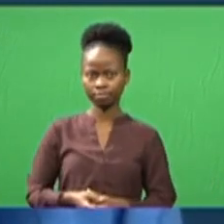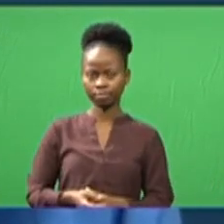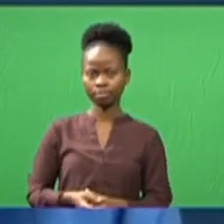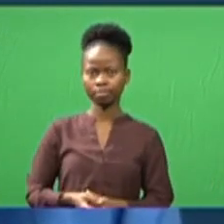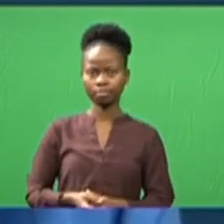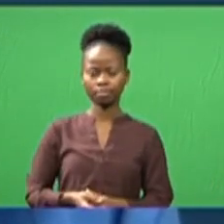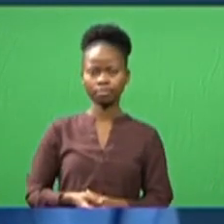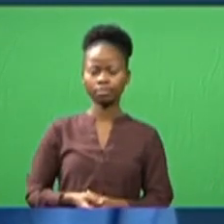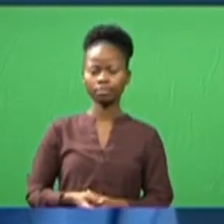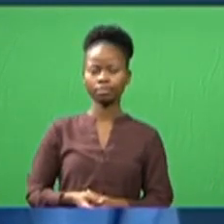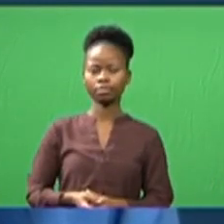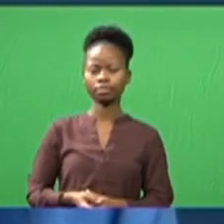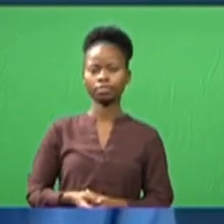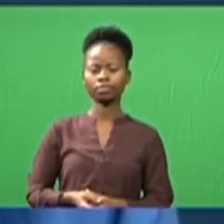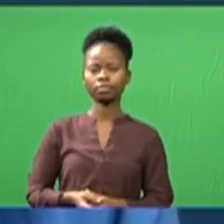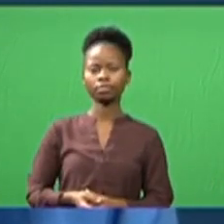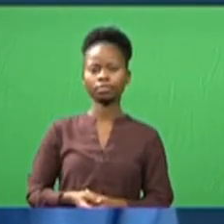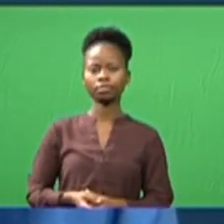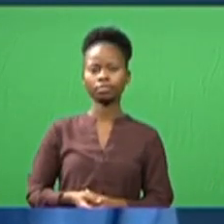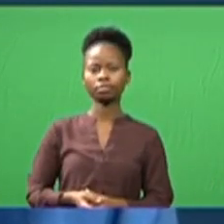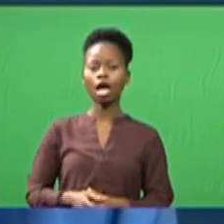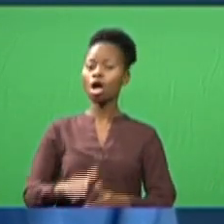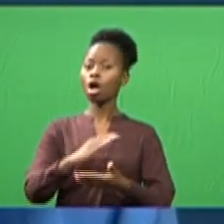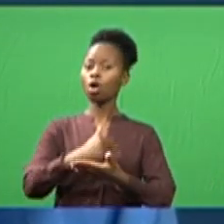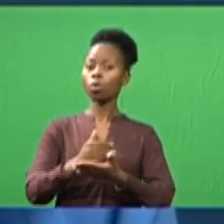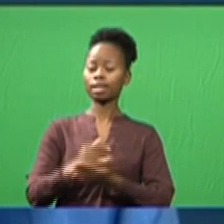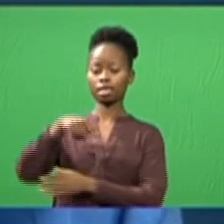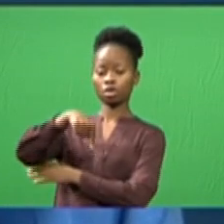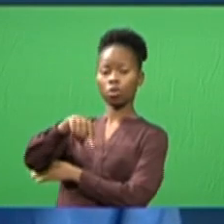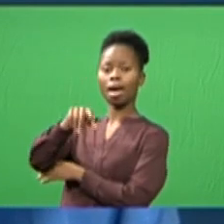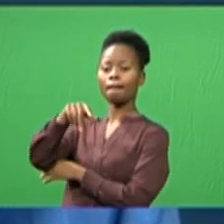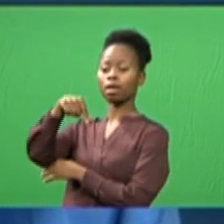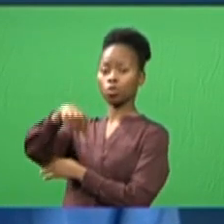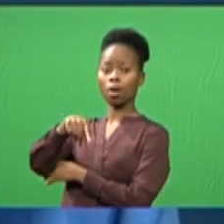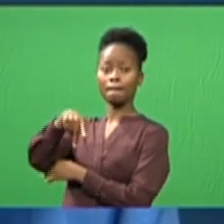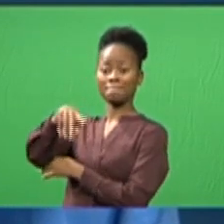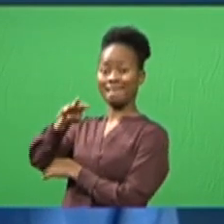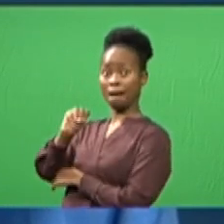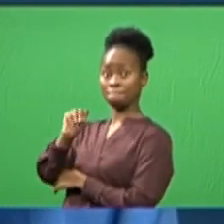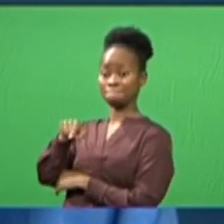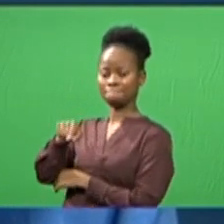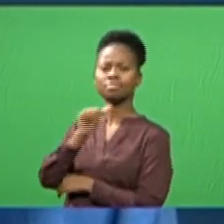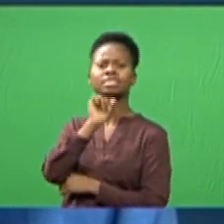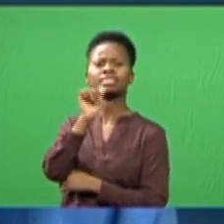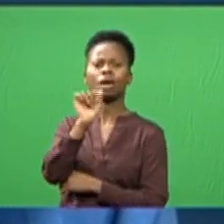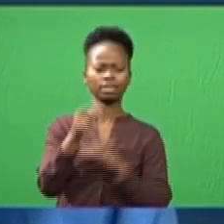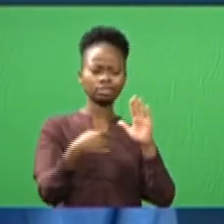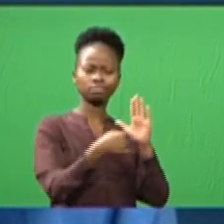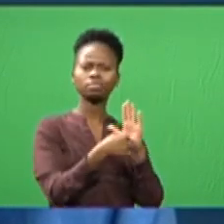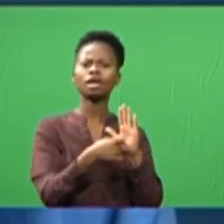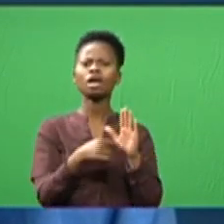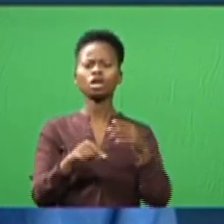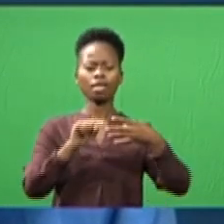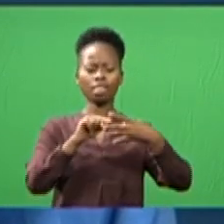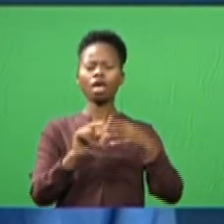The implied policy rate path of the quarterly projection model indicates an increase of 25 basis points in